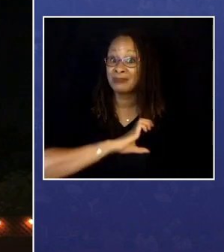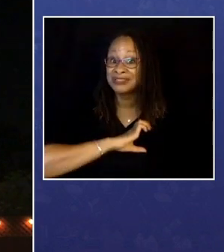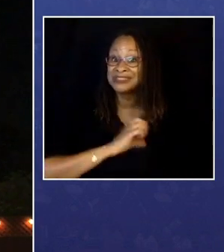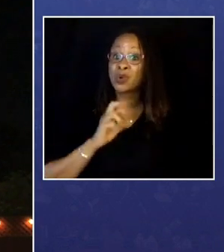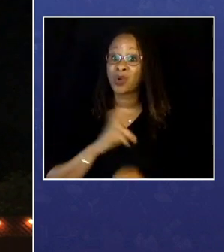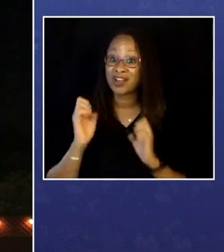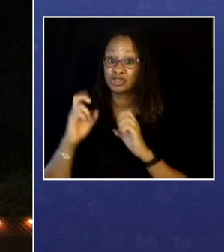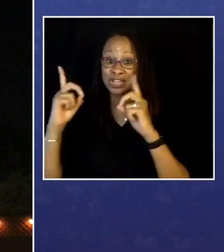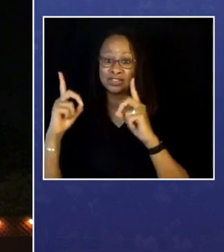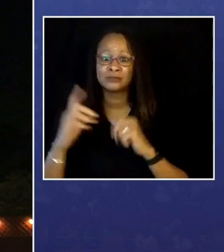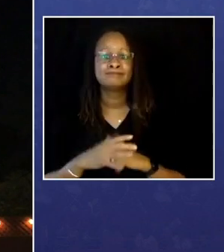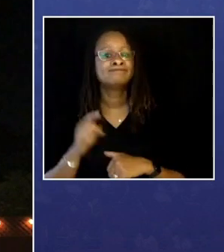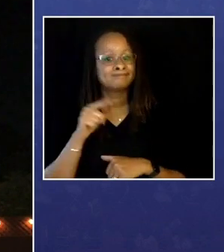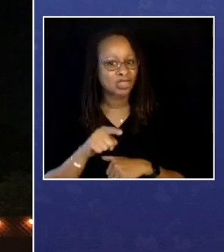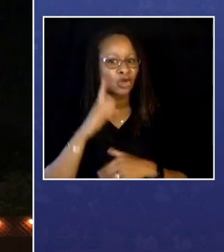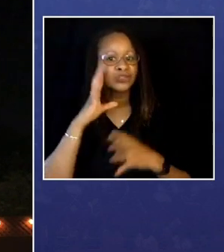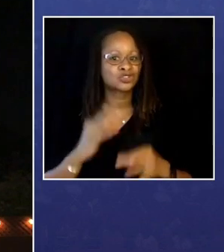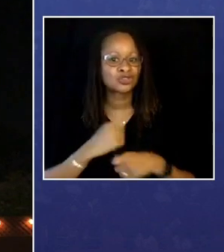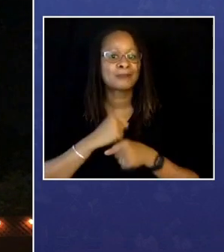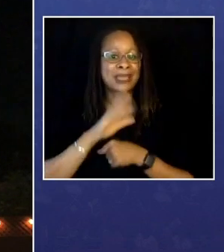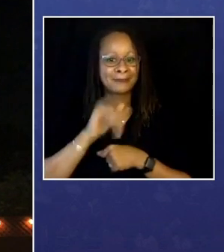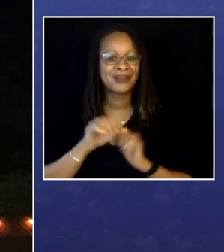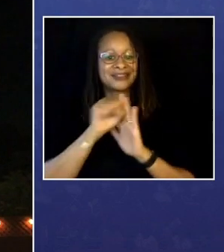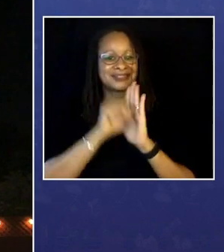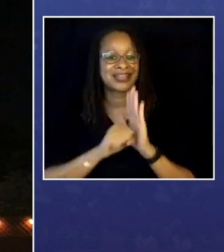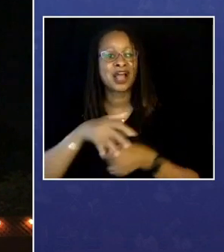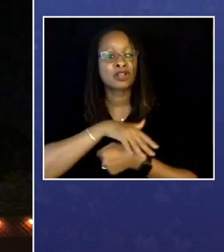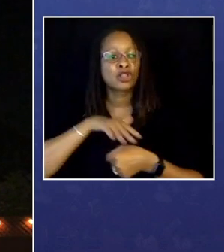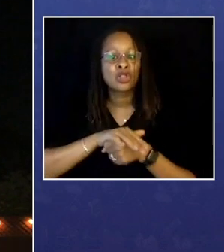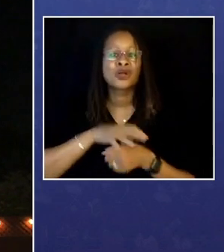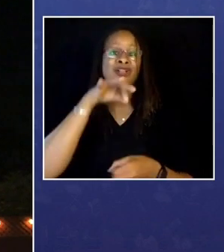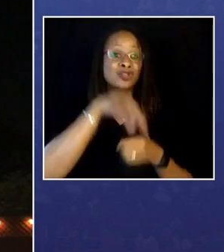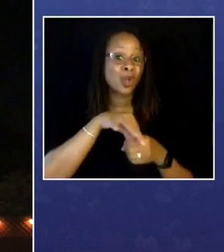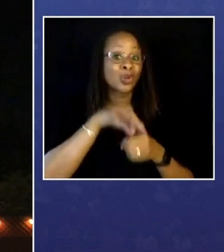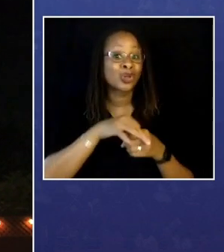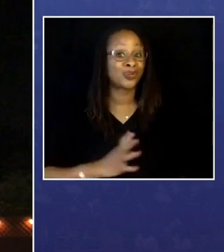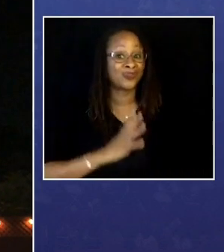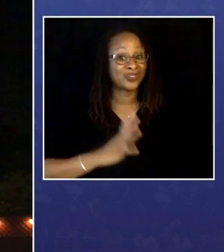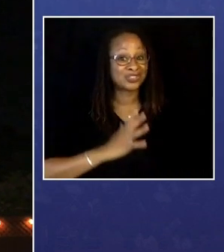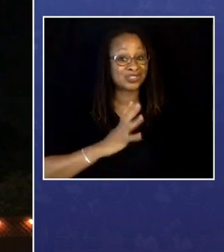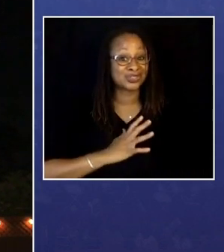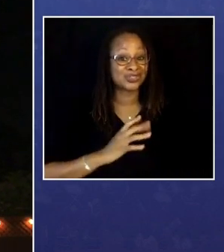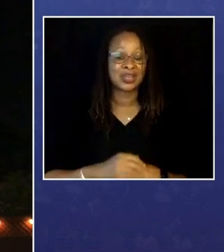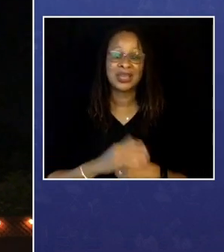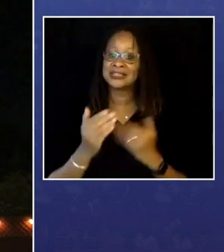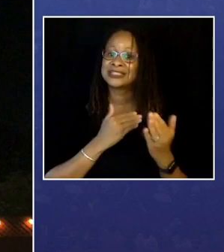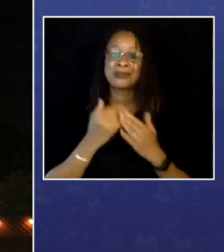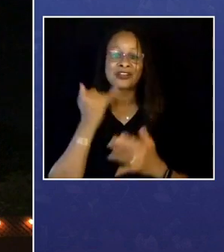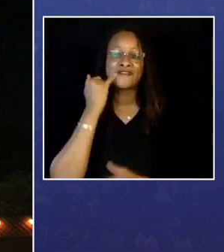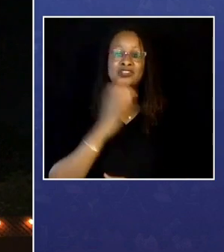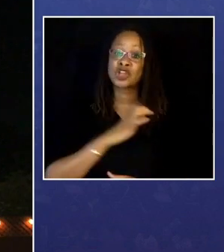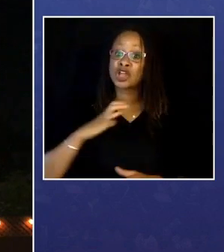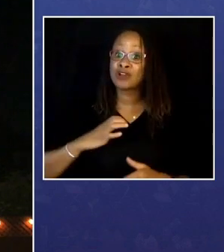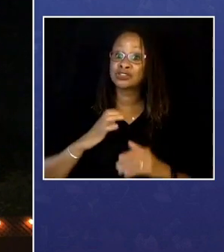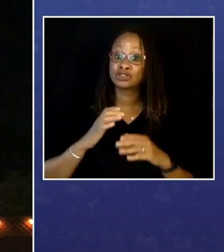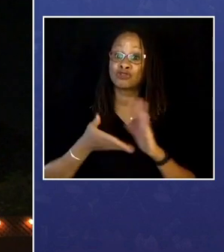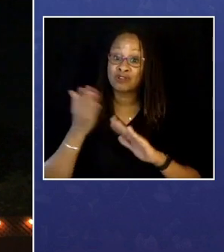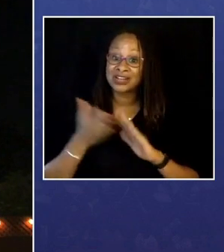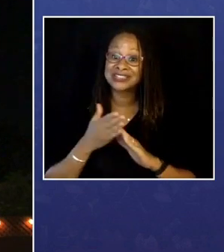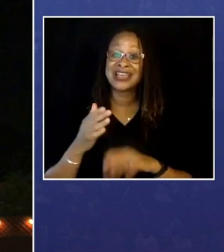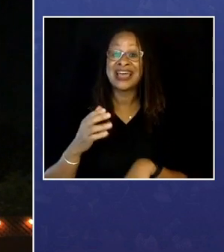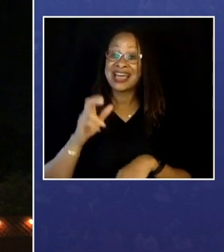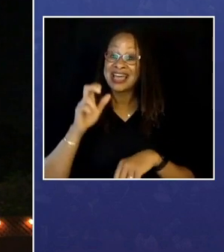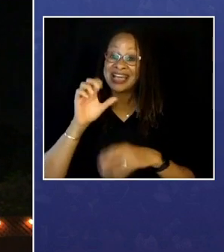enforcement or education, those decisions are largely made by state and local elected officials. Whether it's a congressional race, a